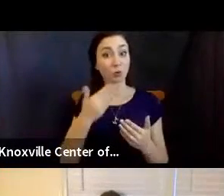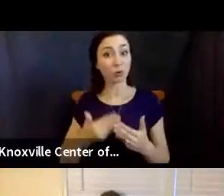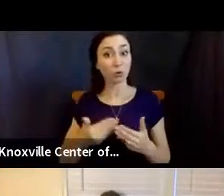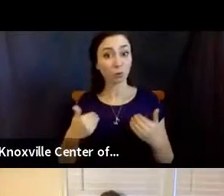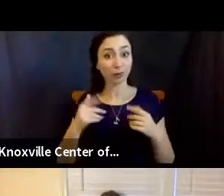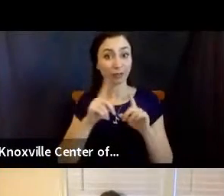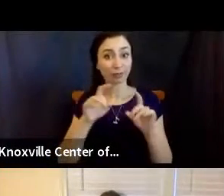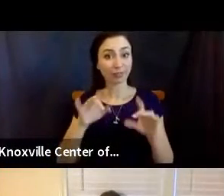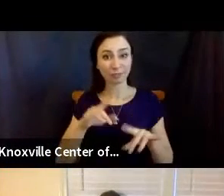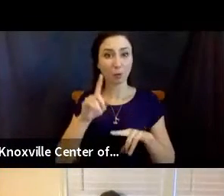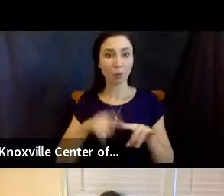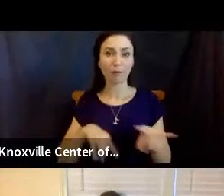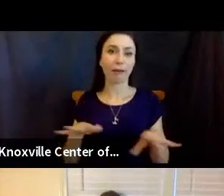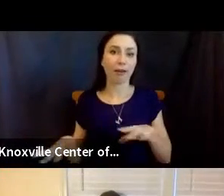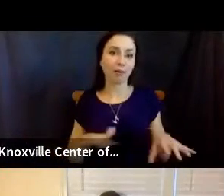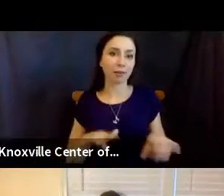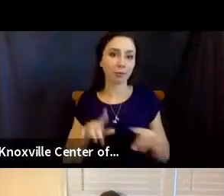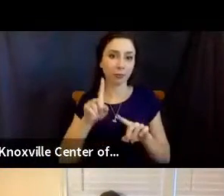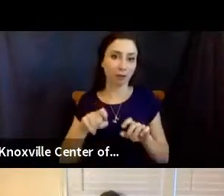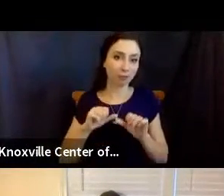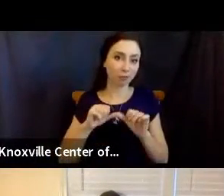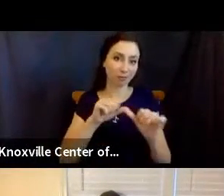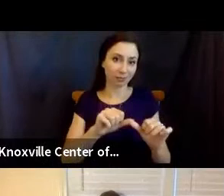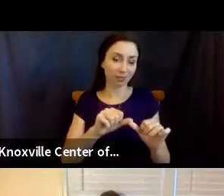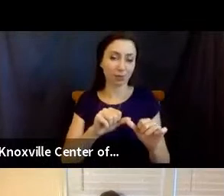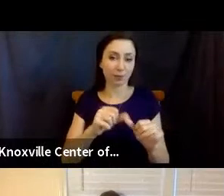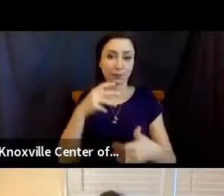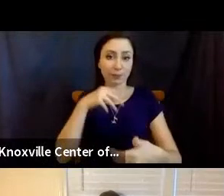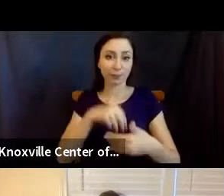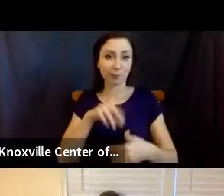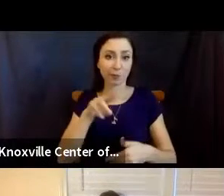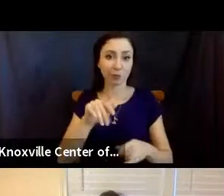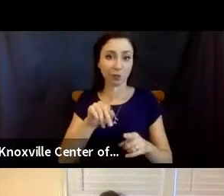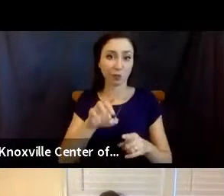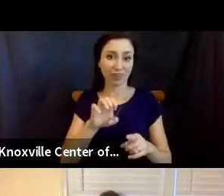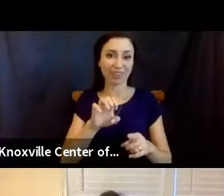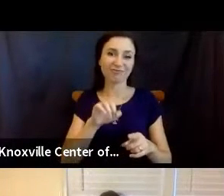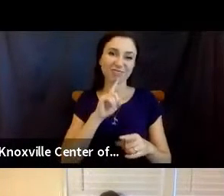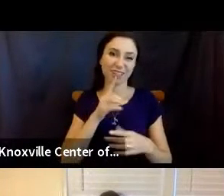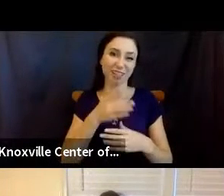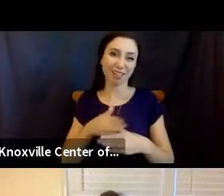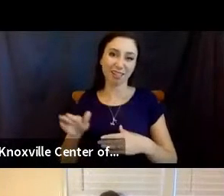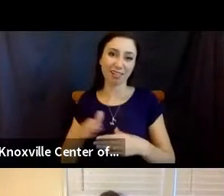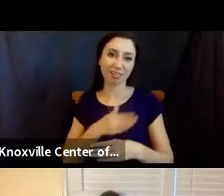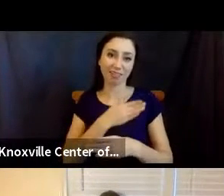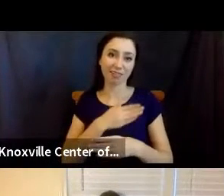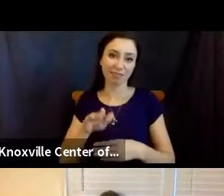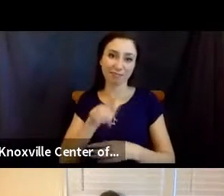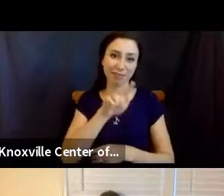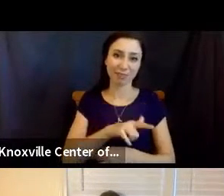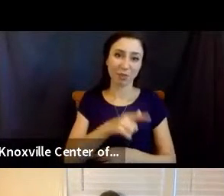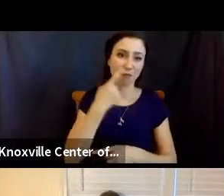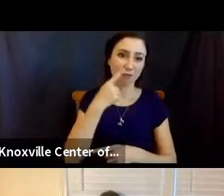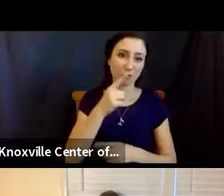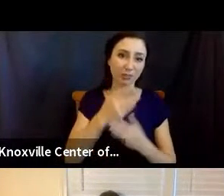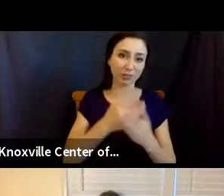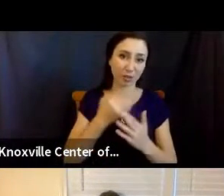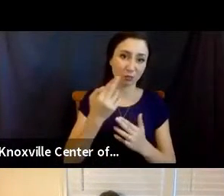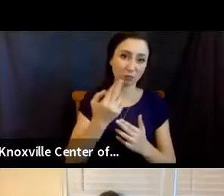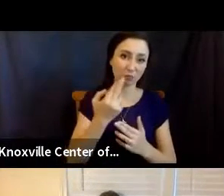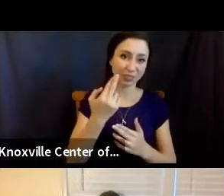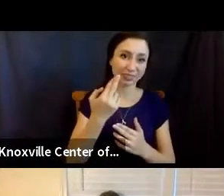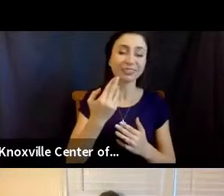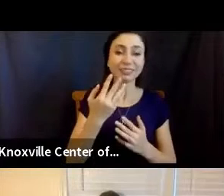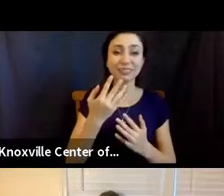complacent. As I mentioned, our participation rates have been mixed and fairly low in some cases. It's critical for our campus that